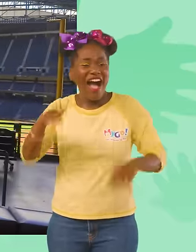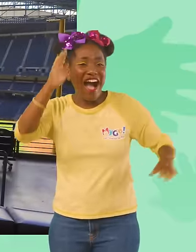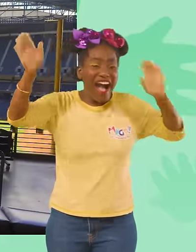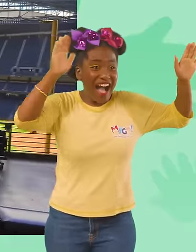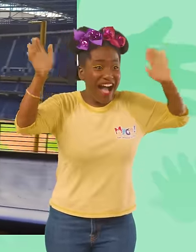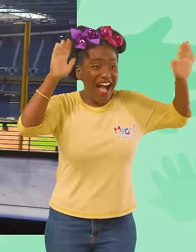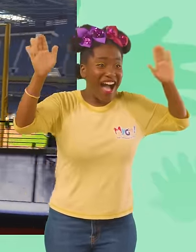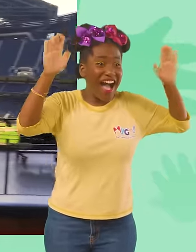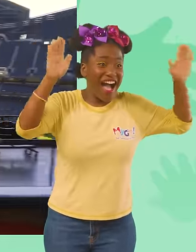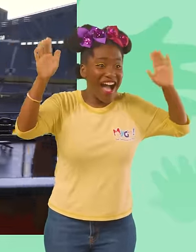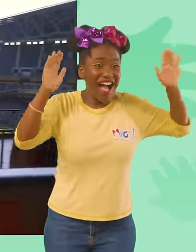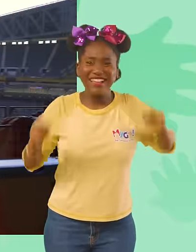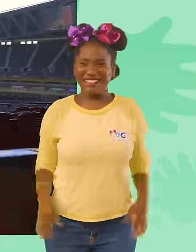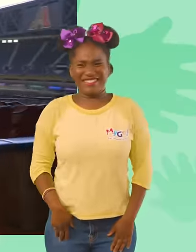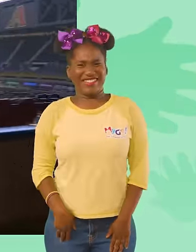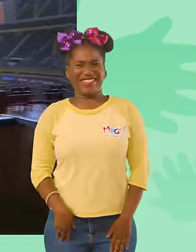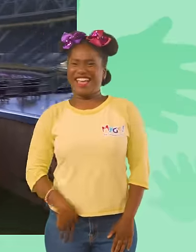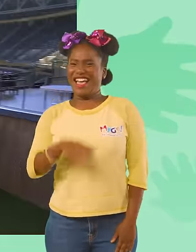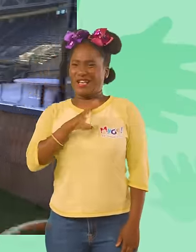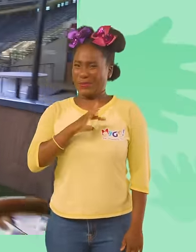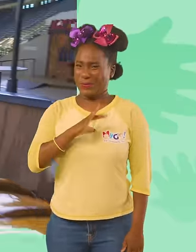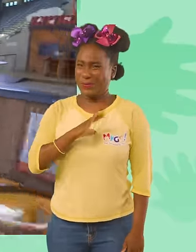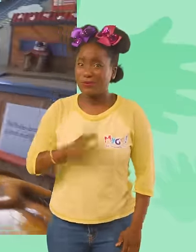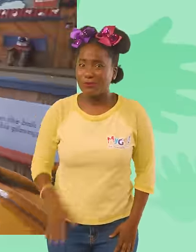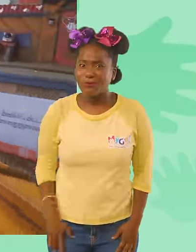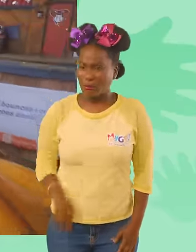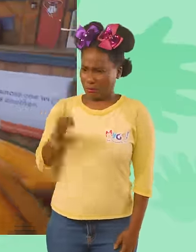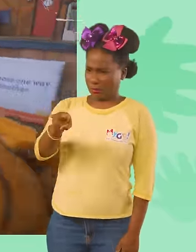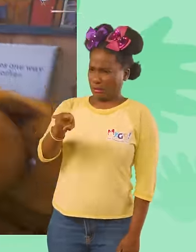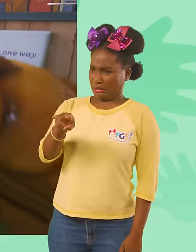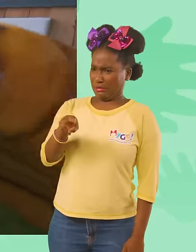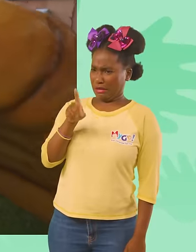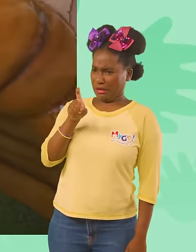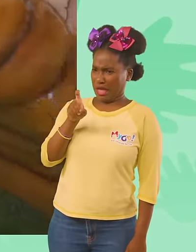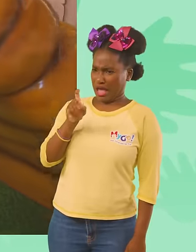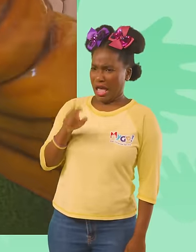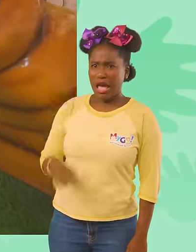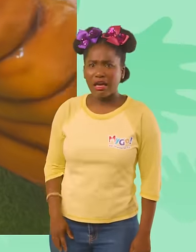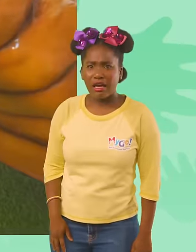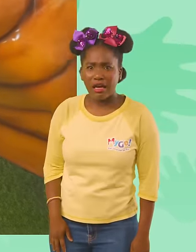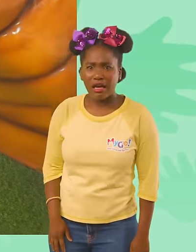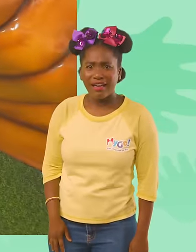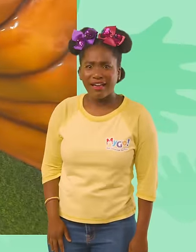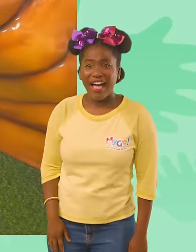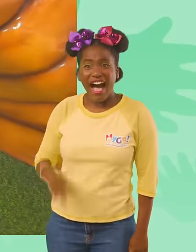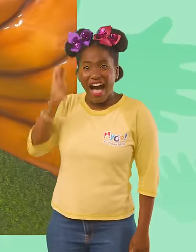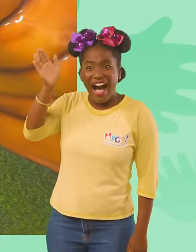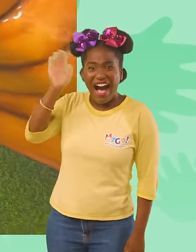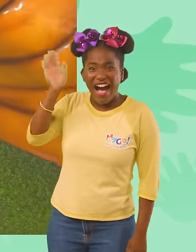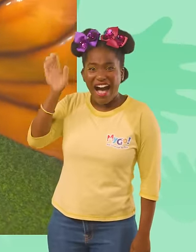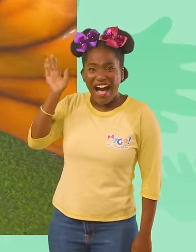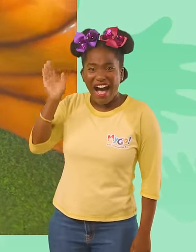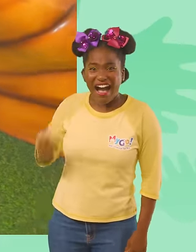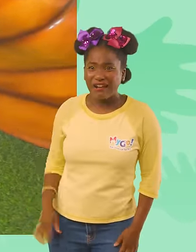Hello. Oh, that's awesome. Whoa, what is this? Whoa. Hello.